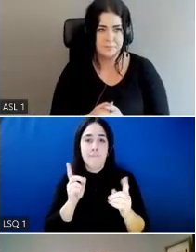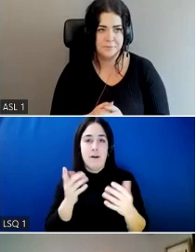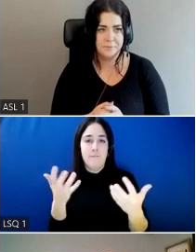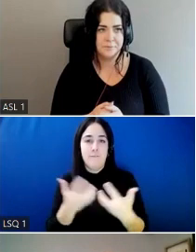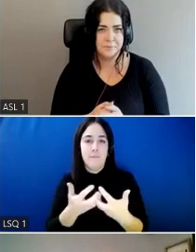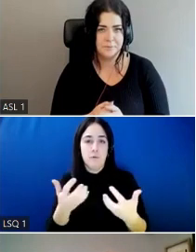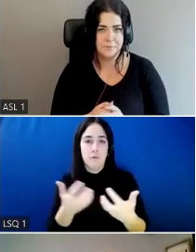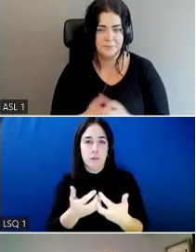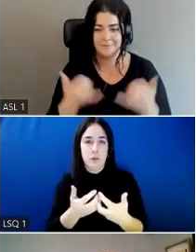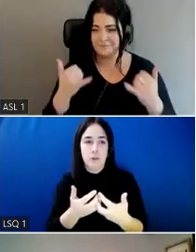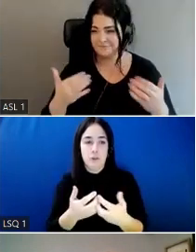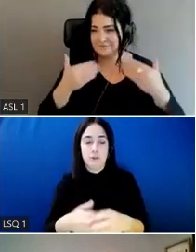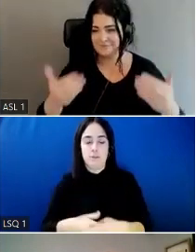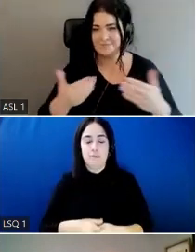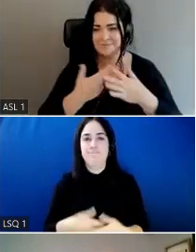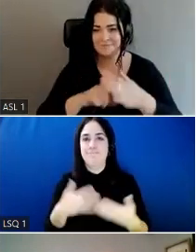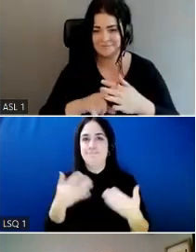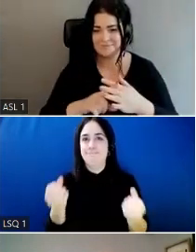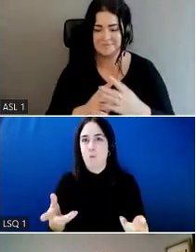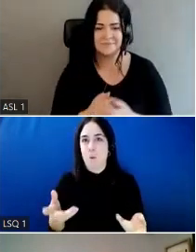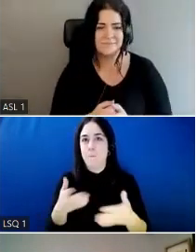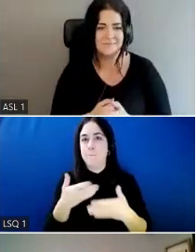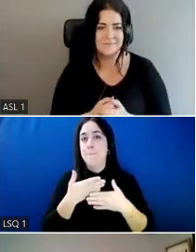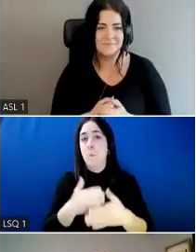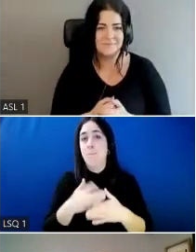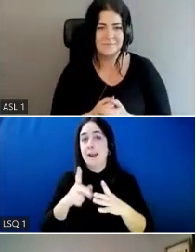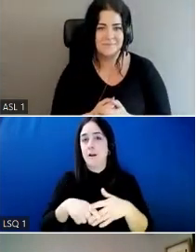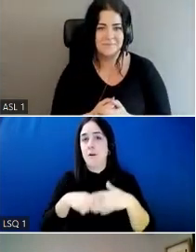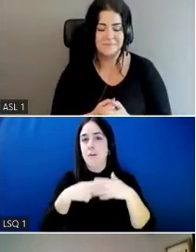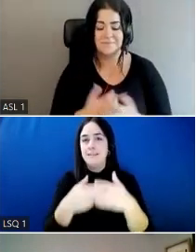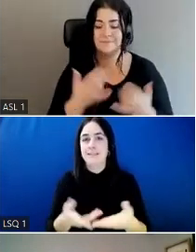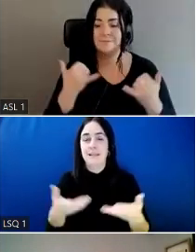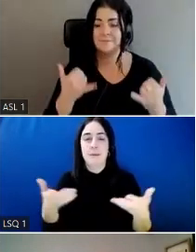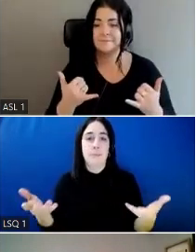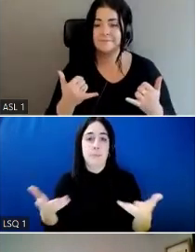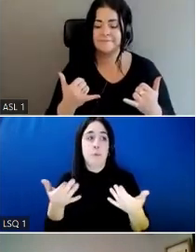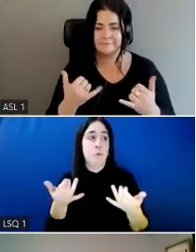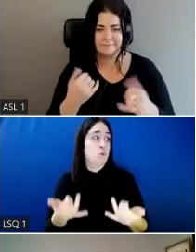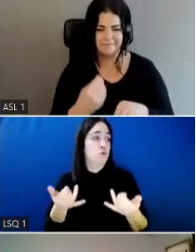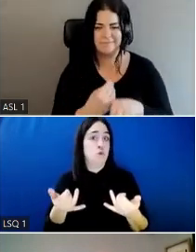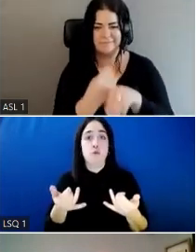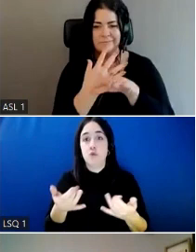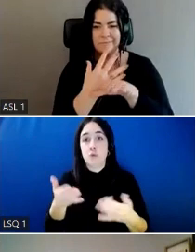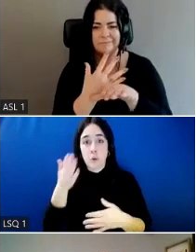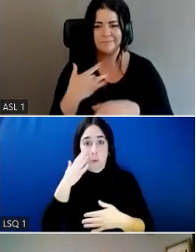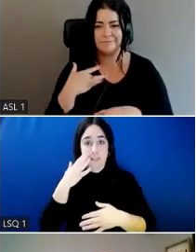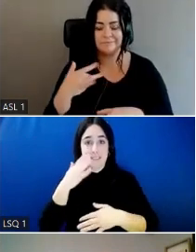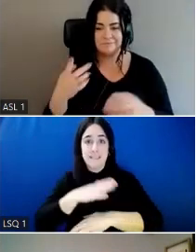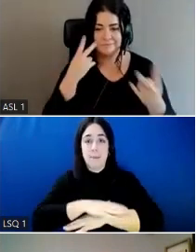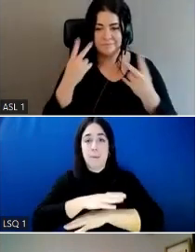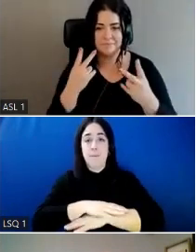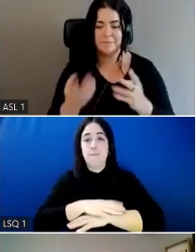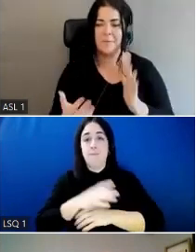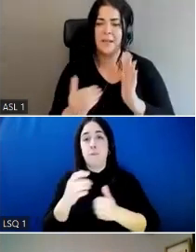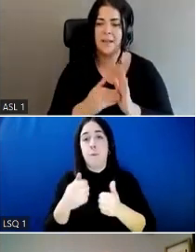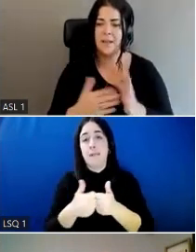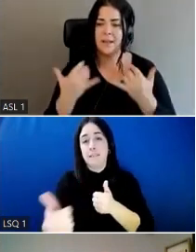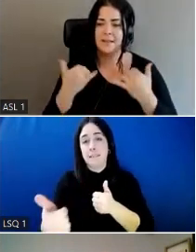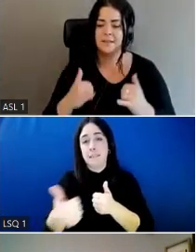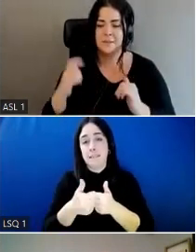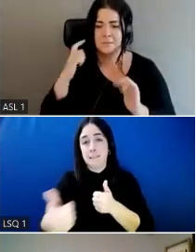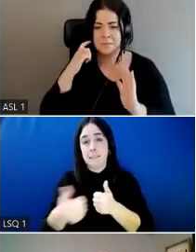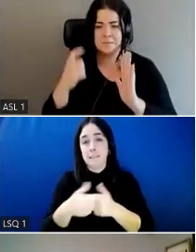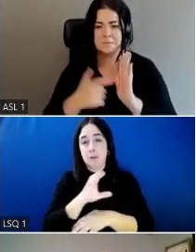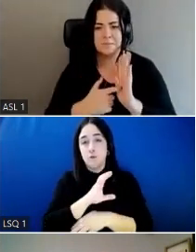Okay, let's begin. While we meet today on a virtual platform, I would like to take a moment to acknowledge